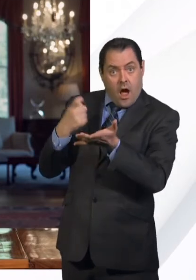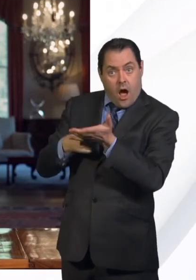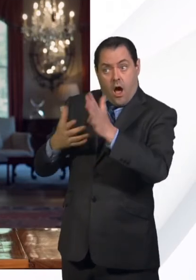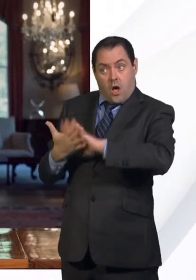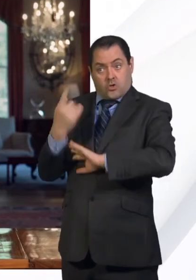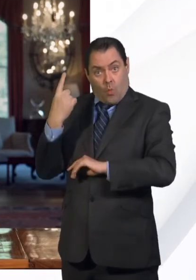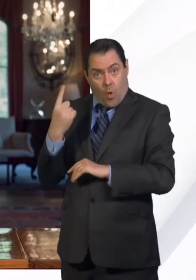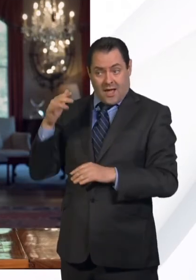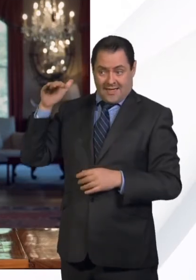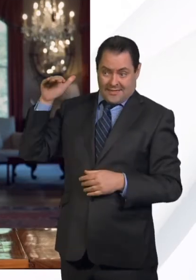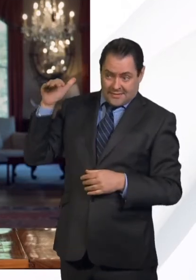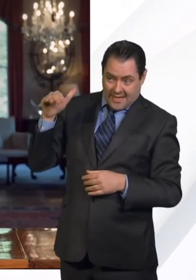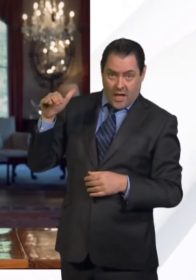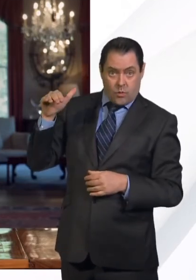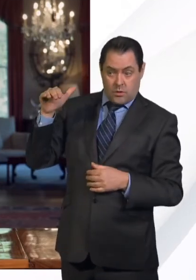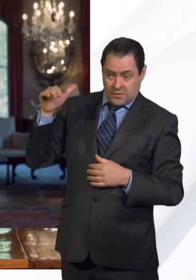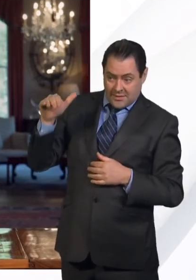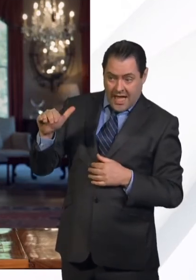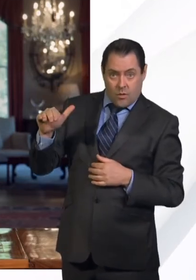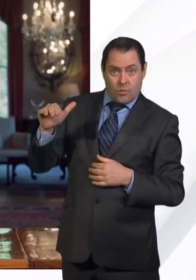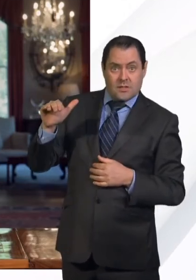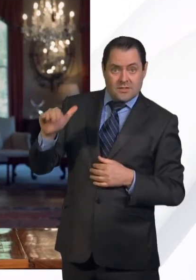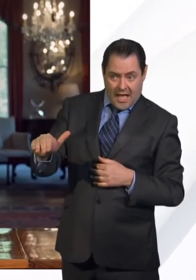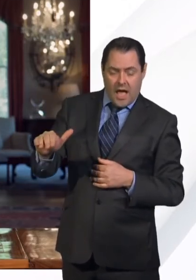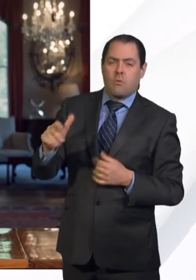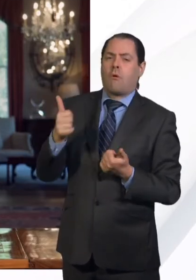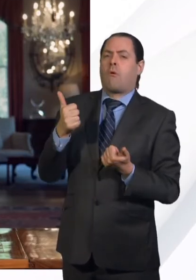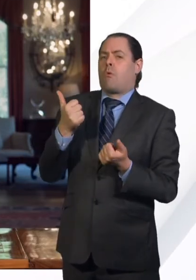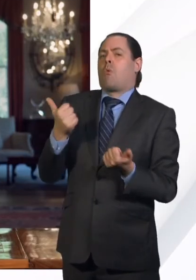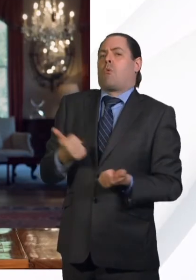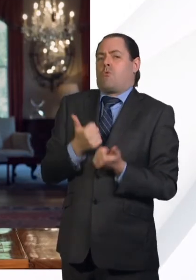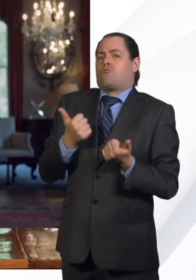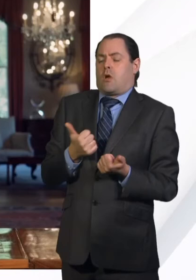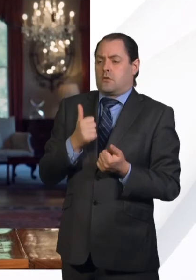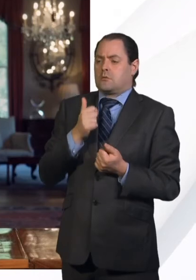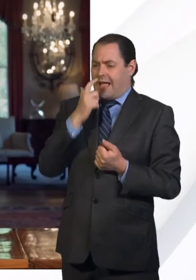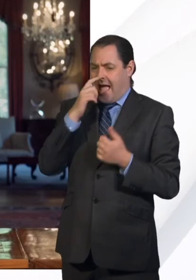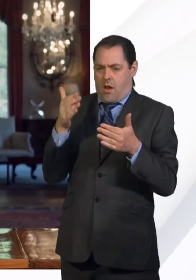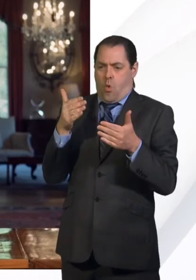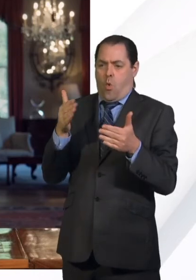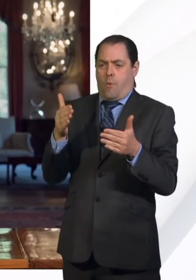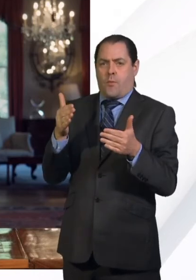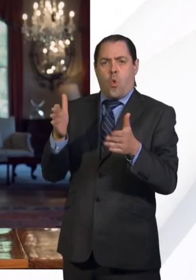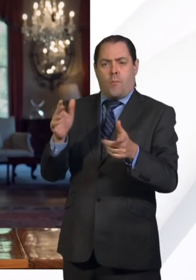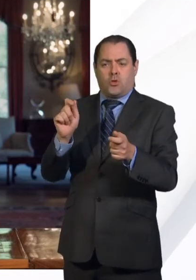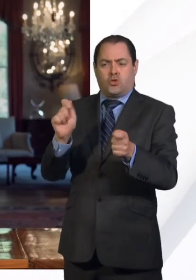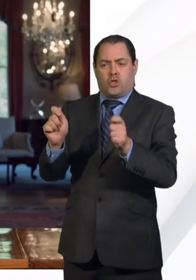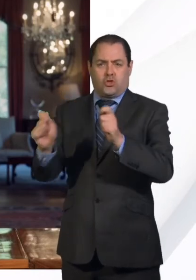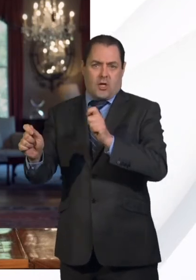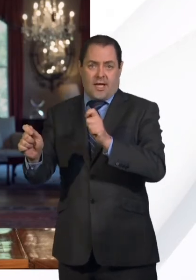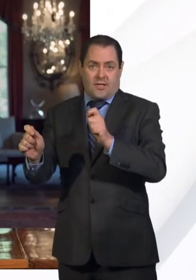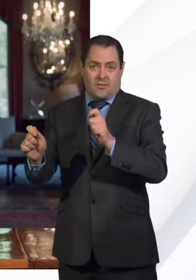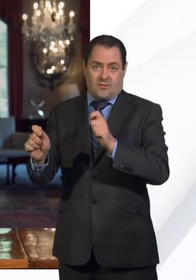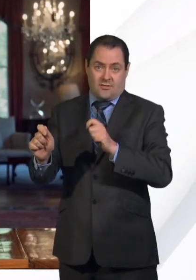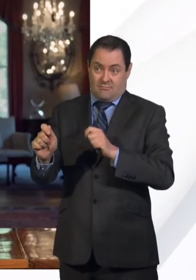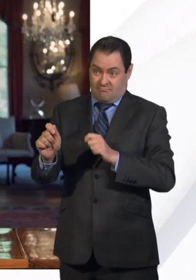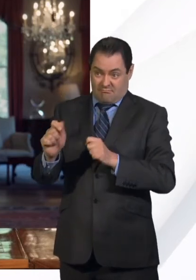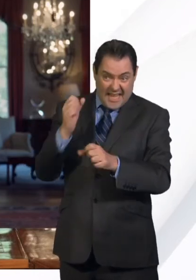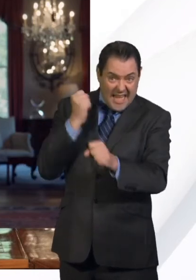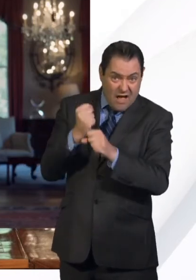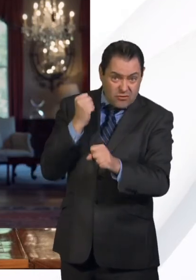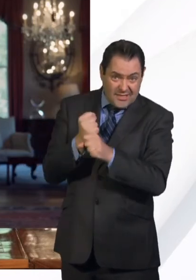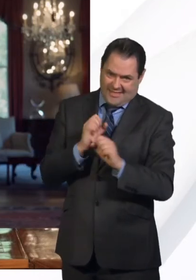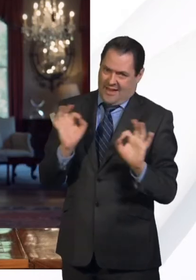all depends on a series of big ifs. It depends on all of us, the entire country, to follow the advice, to observe